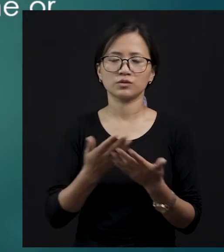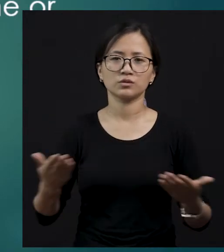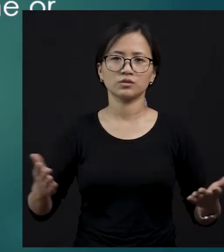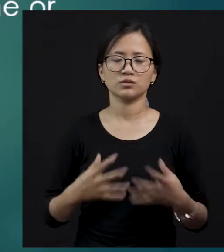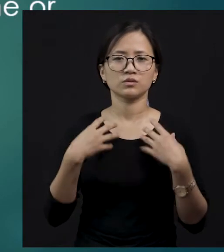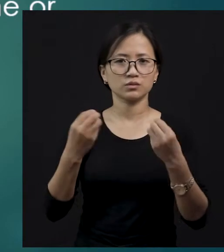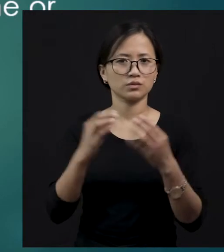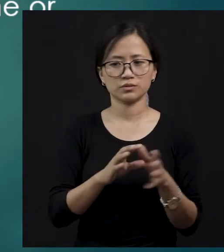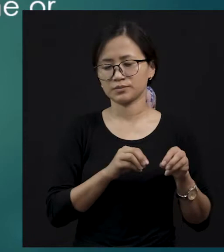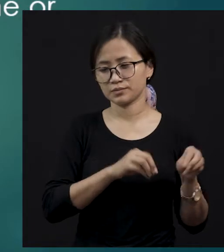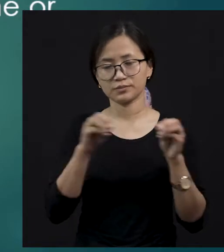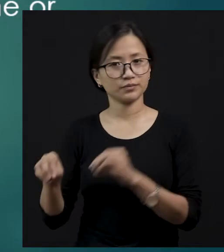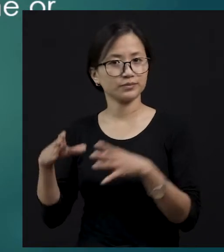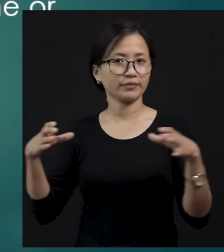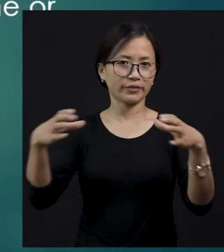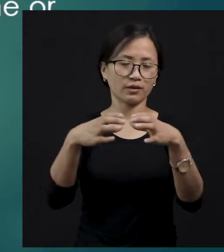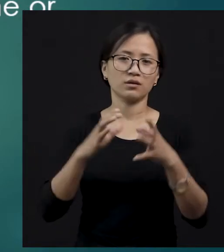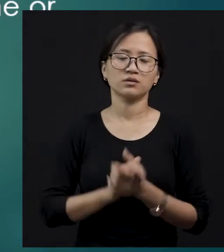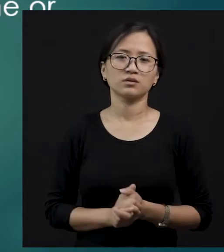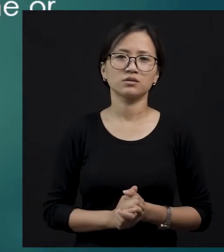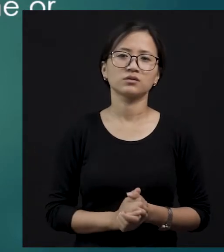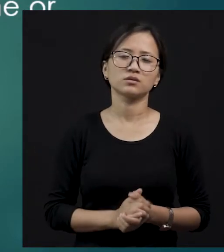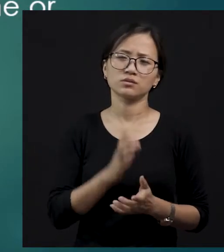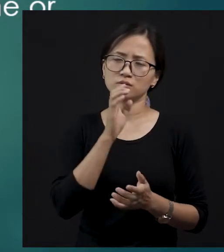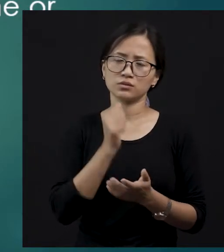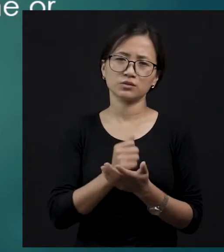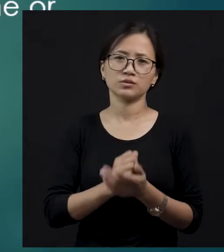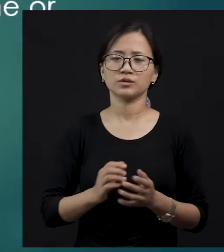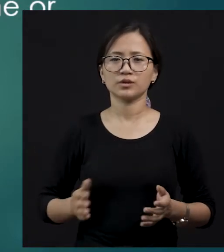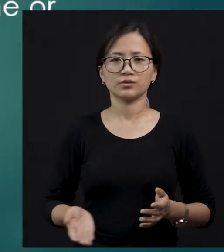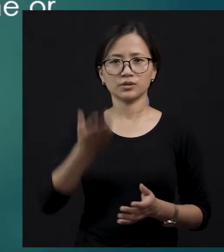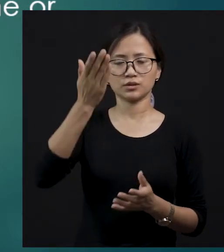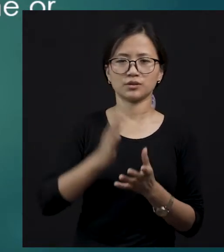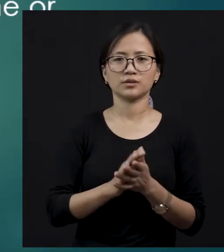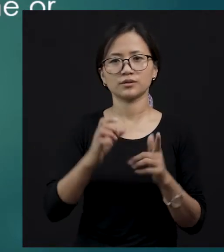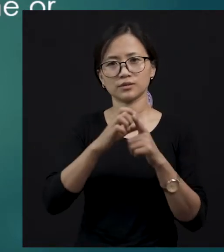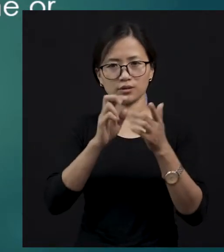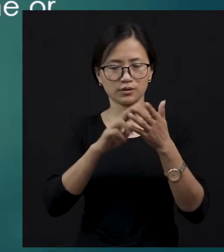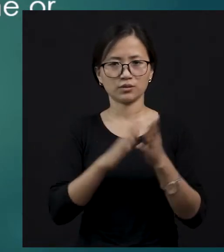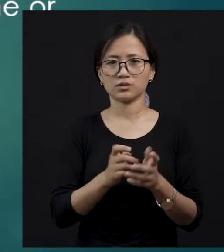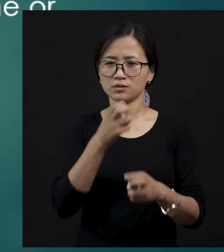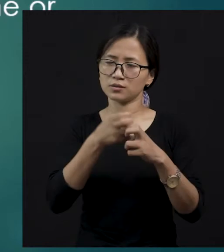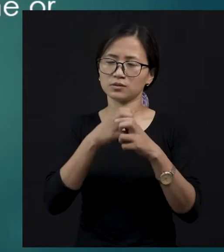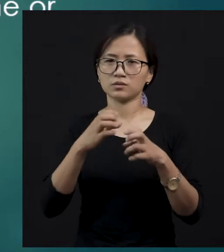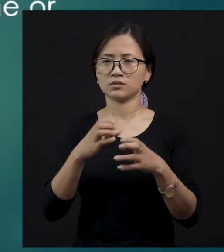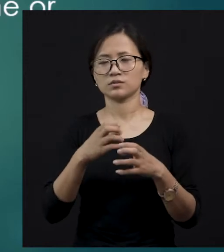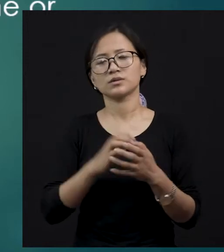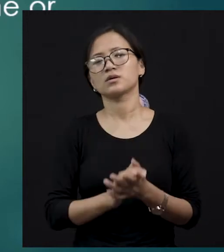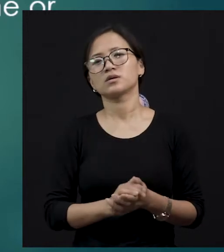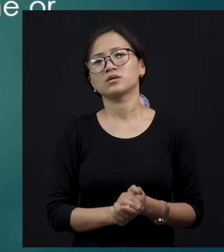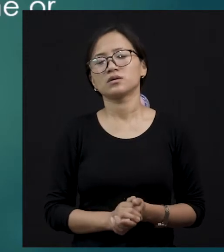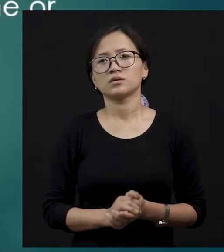mongooses want to move out in group. And they would be raised in a den or a termite mound. You know what is